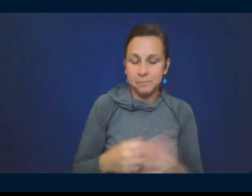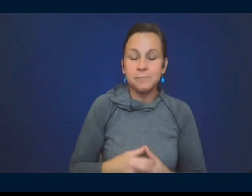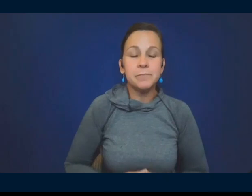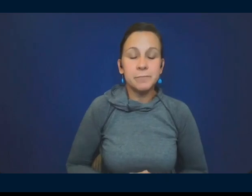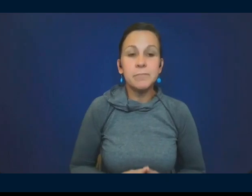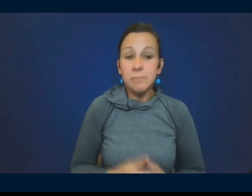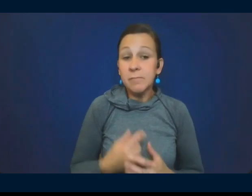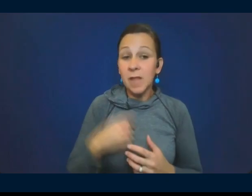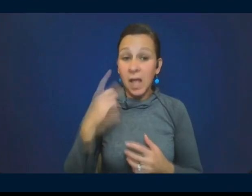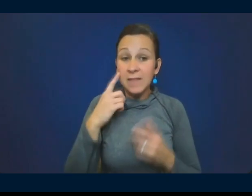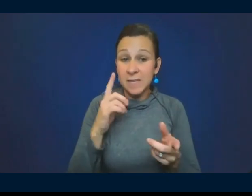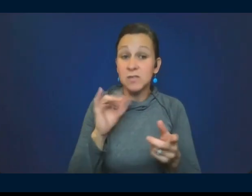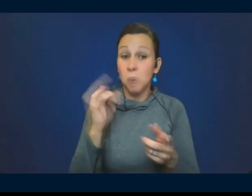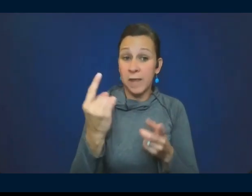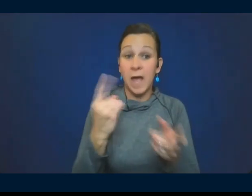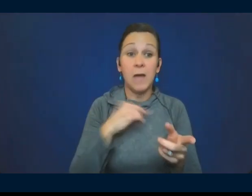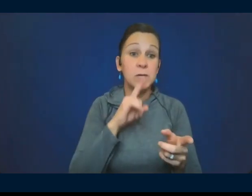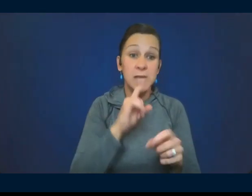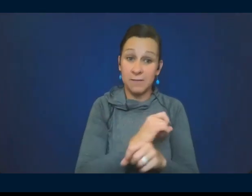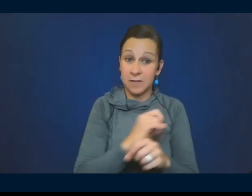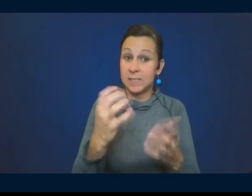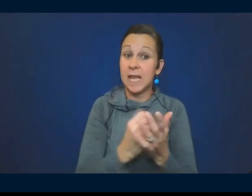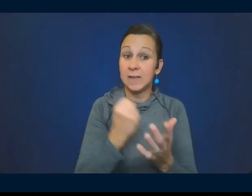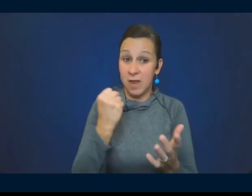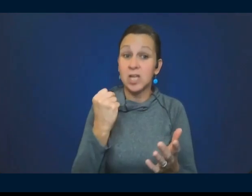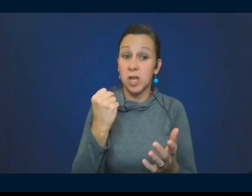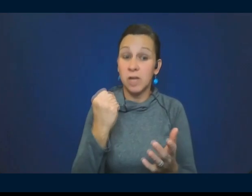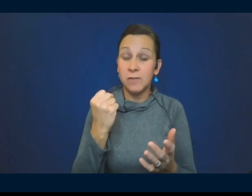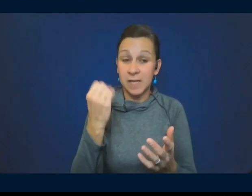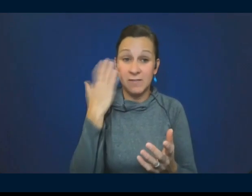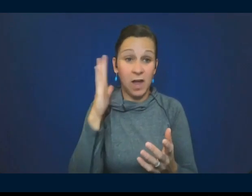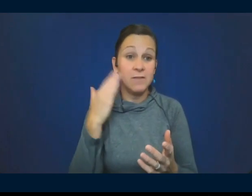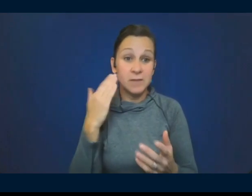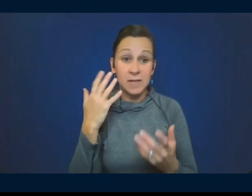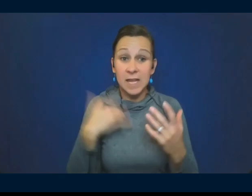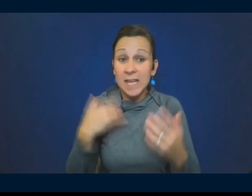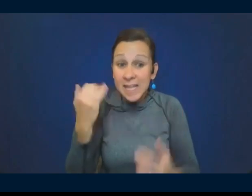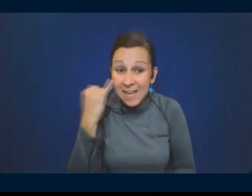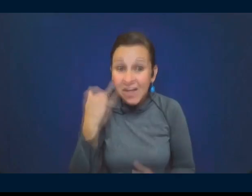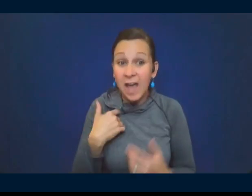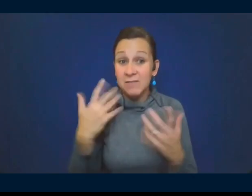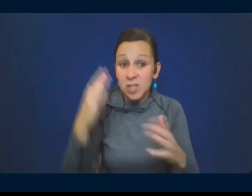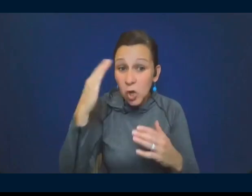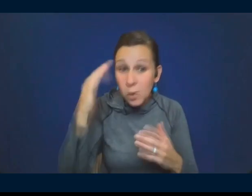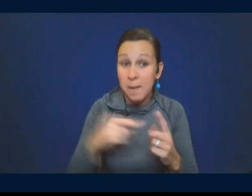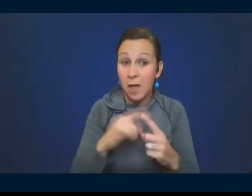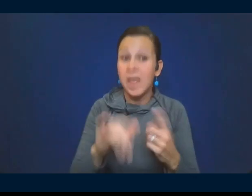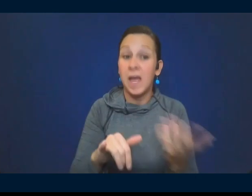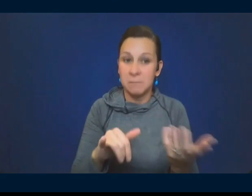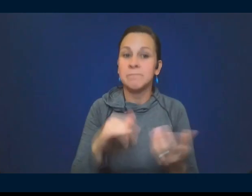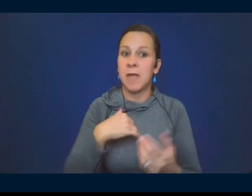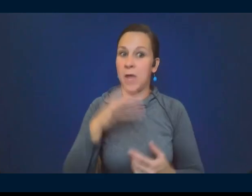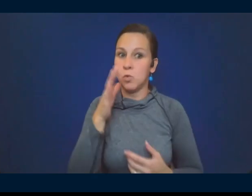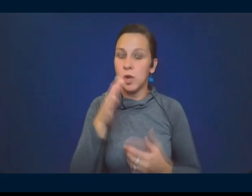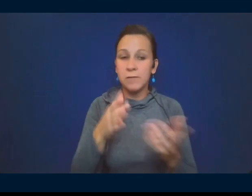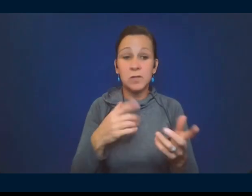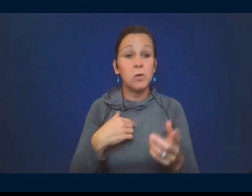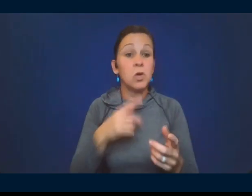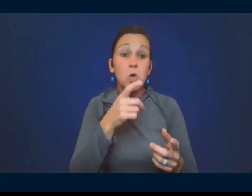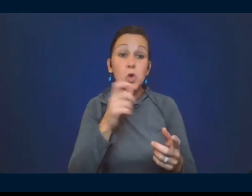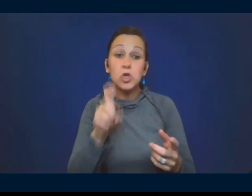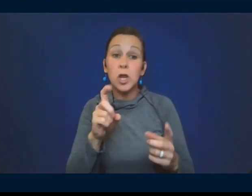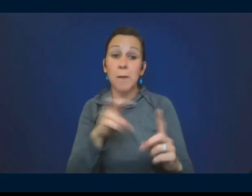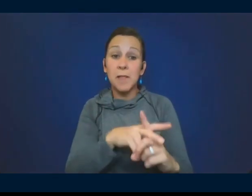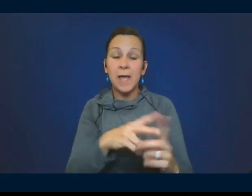one that I would have definitely taken advantage of in undergrad had I known that the opportunity existed. But who should apply? So US students with